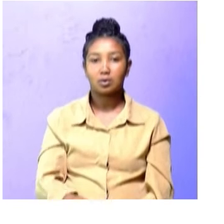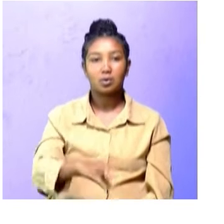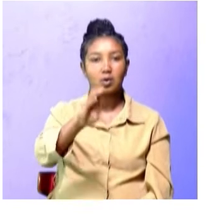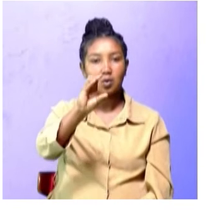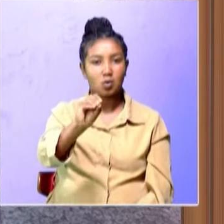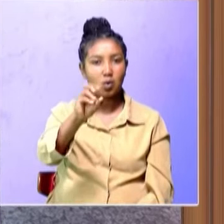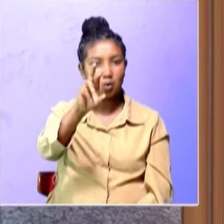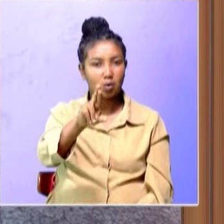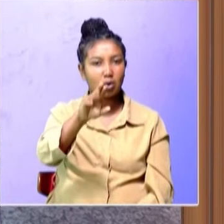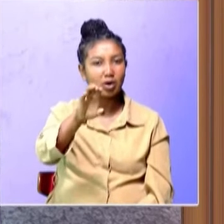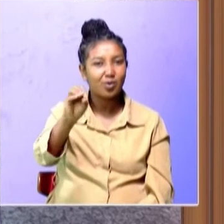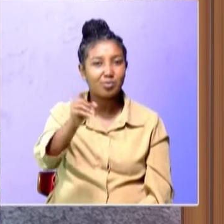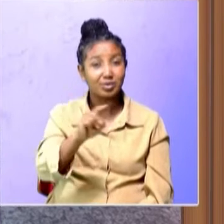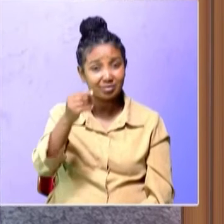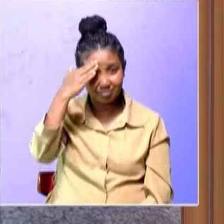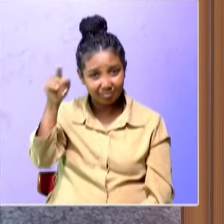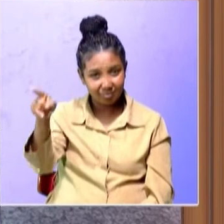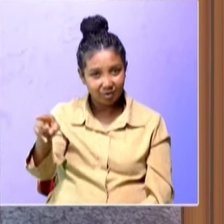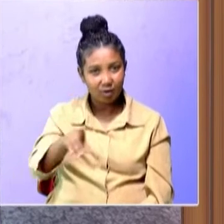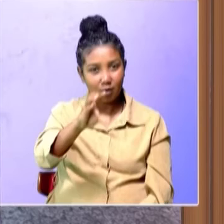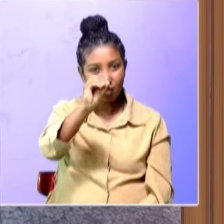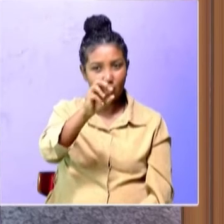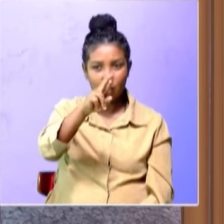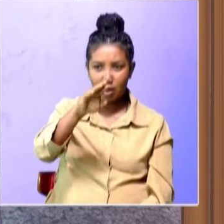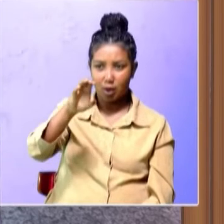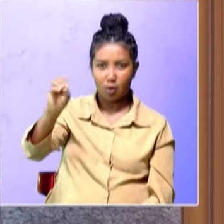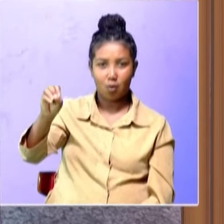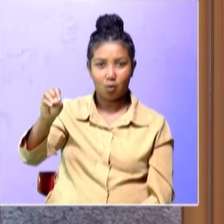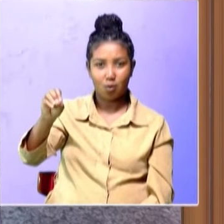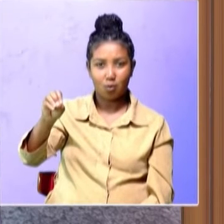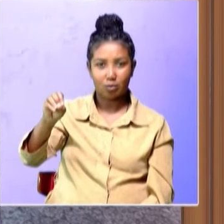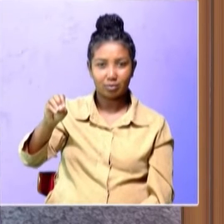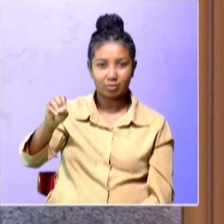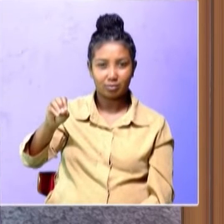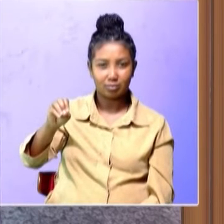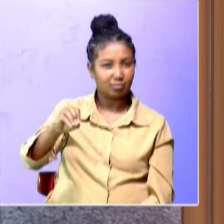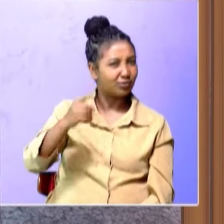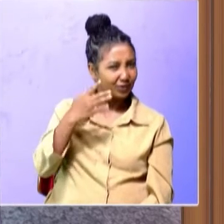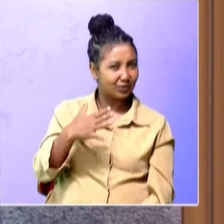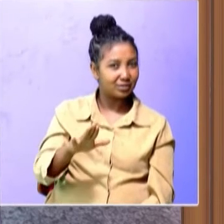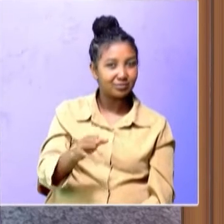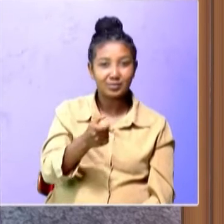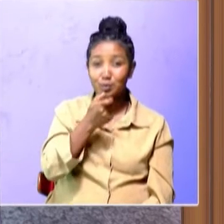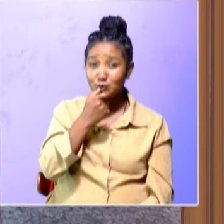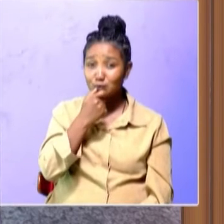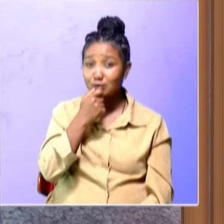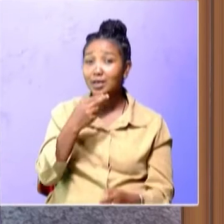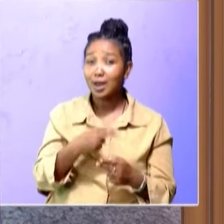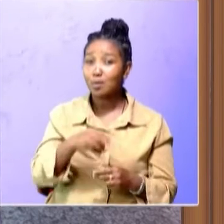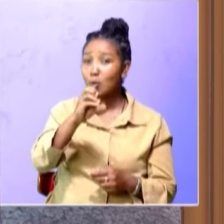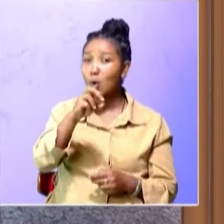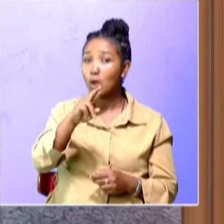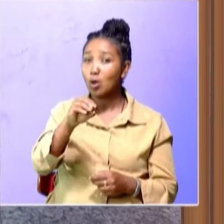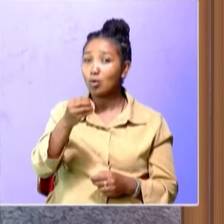What is it called? What is it saying? It says Oreo. Have you ever eaten a biscuit named